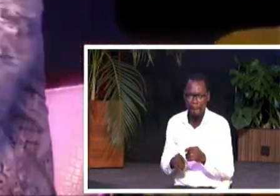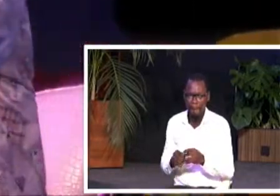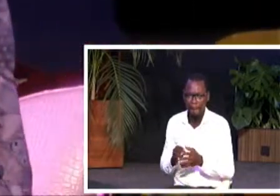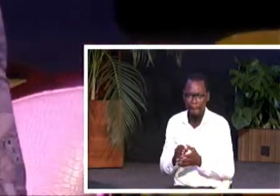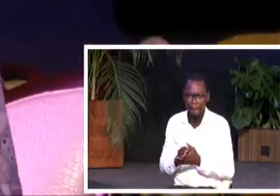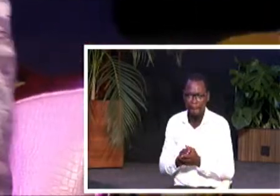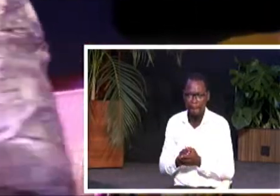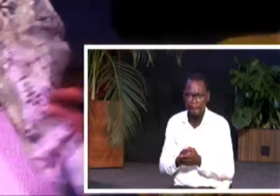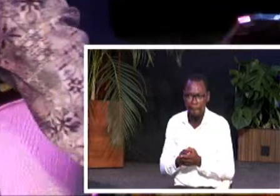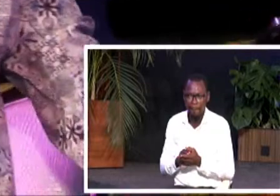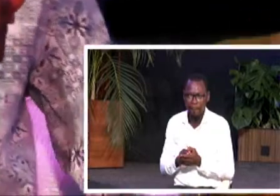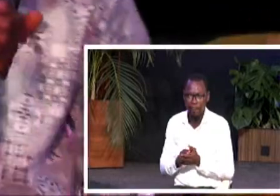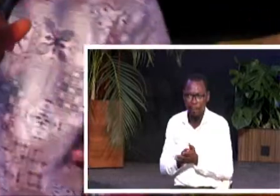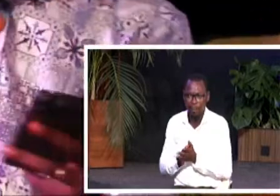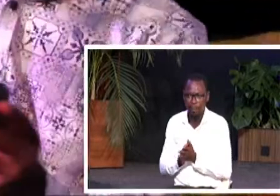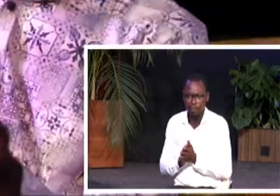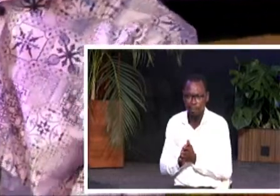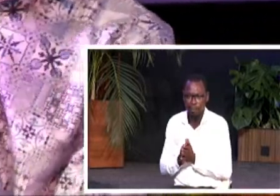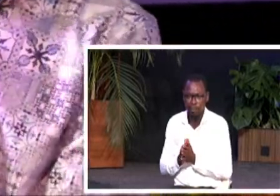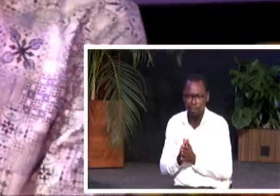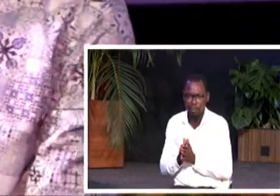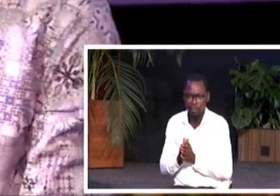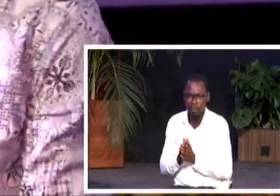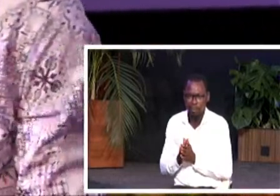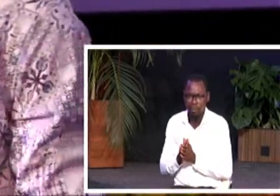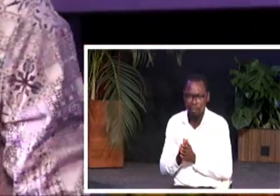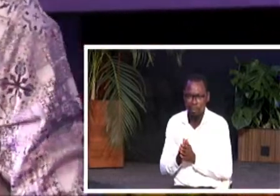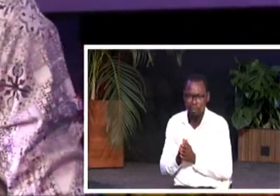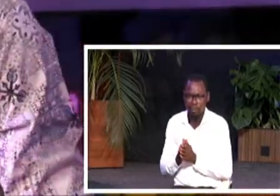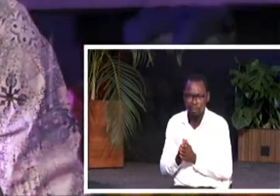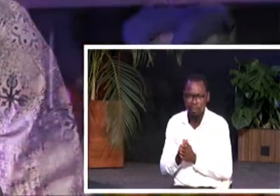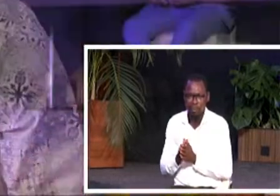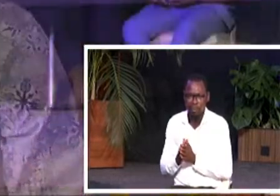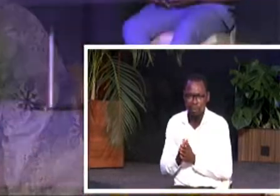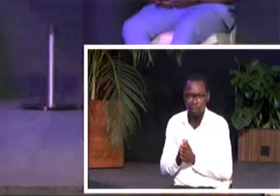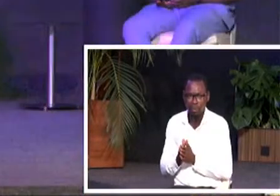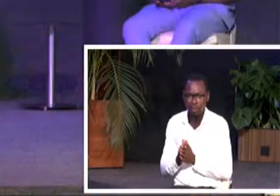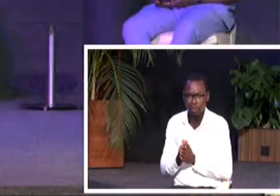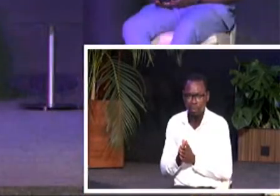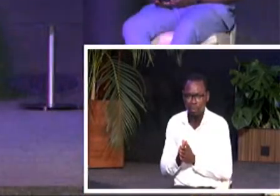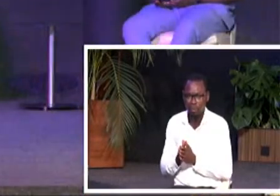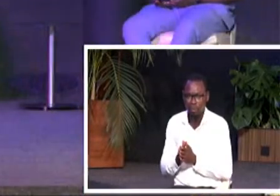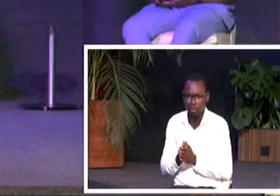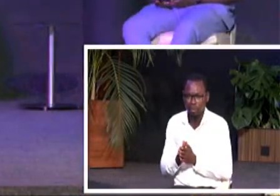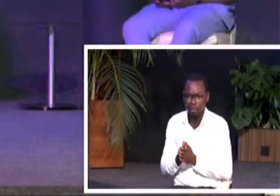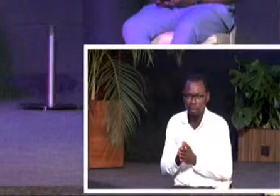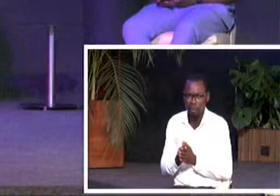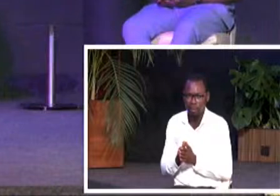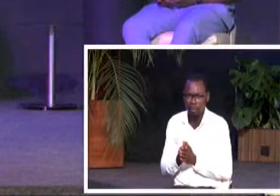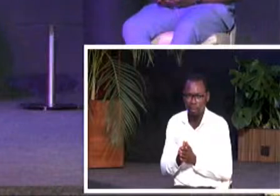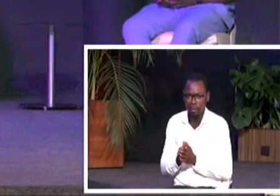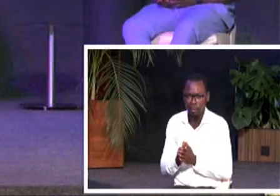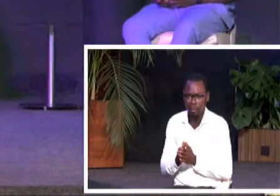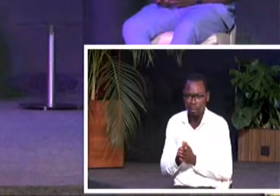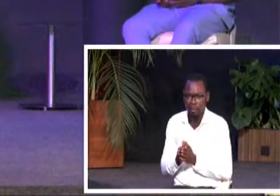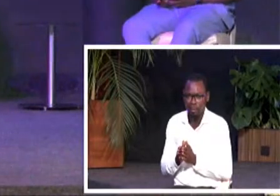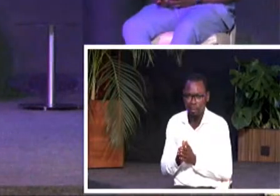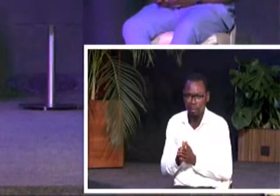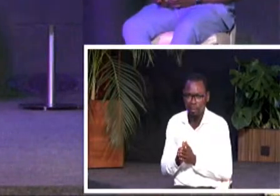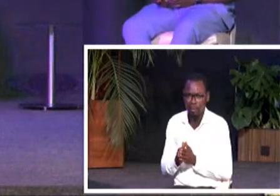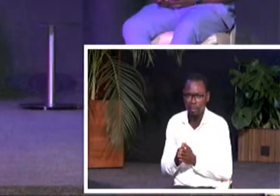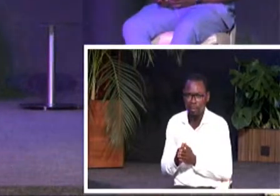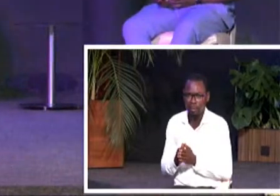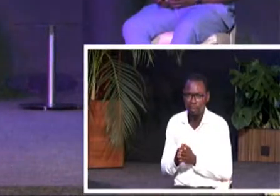about? Let me take the third question, then I'm going to come to you. I'm noting all of them down. Yes, sir. My name is Nyamiche.